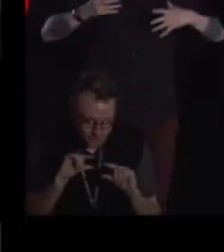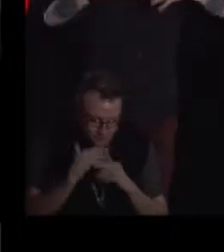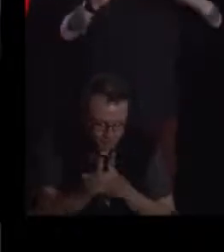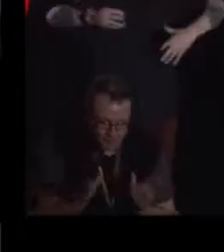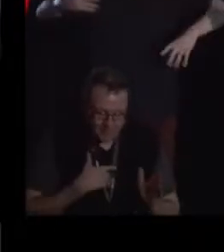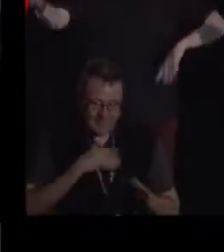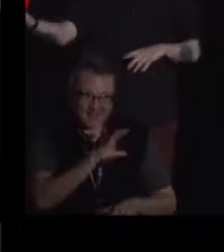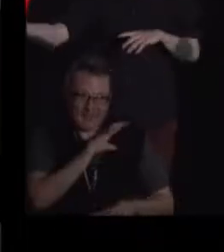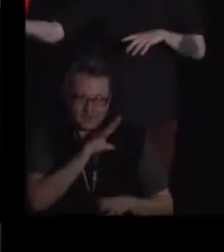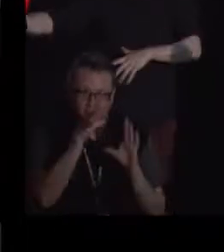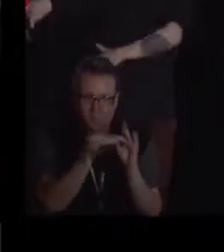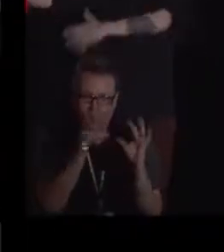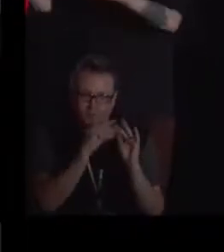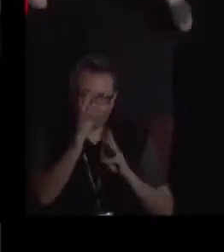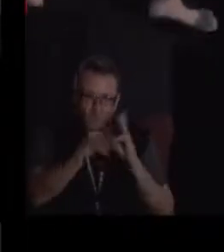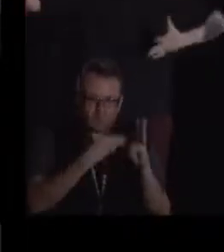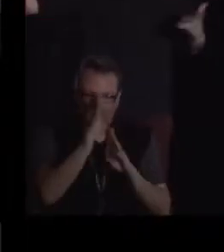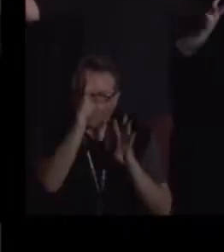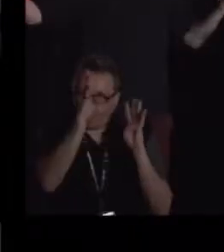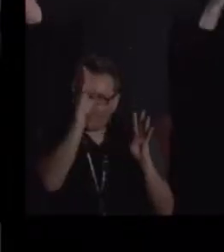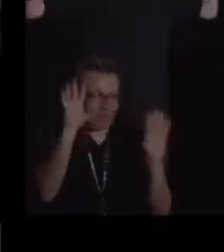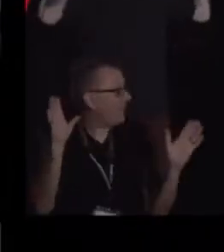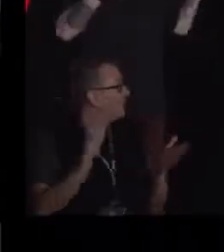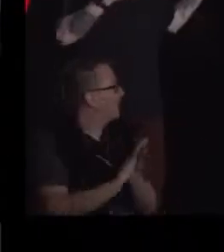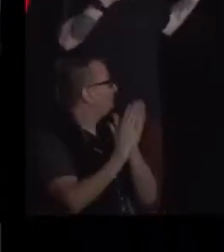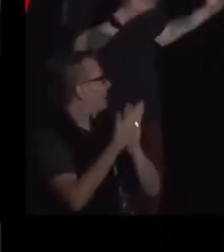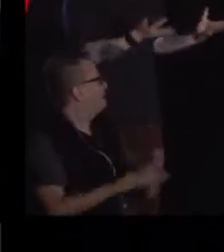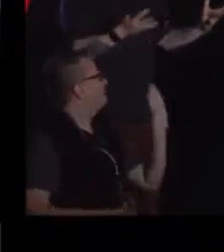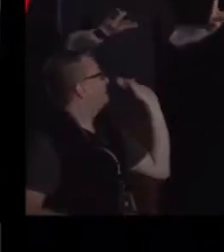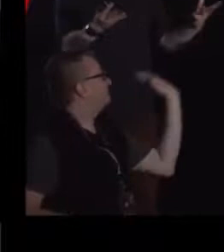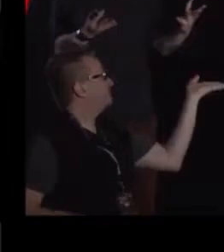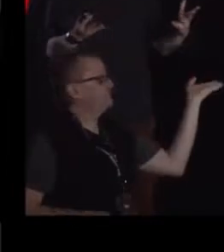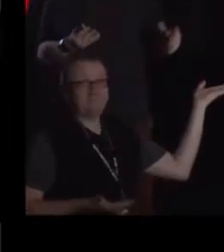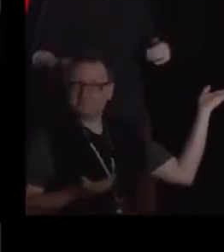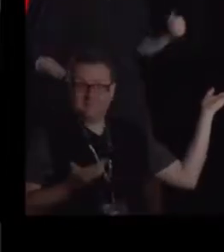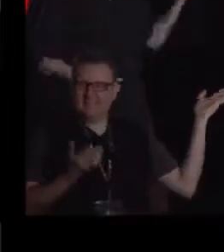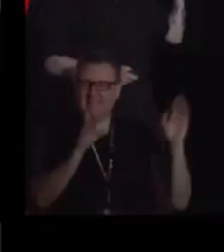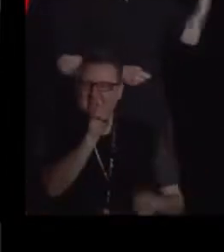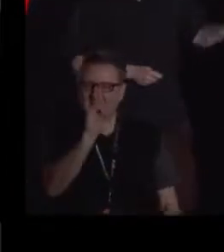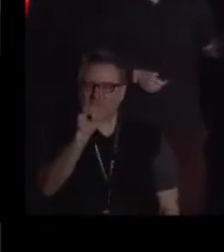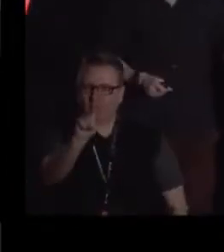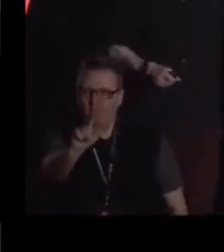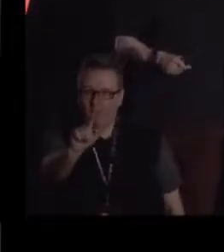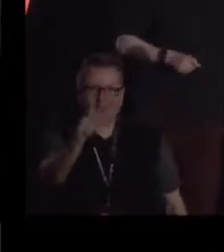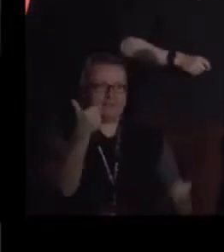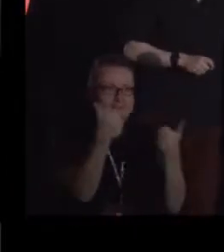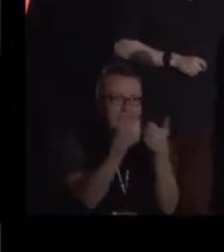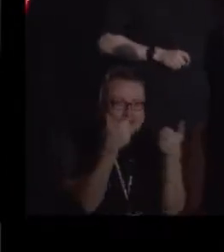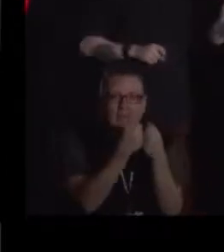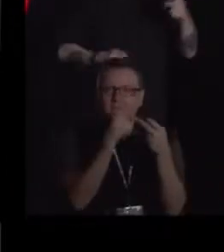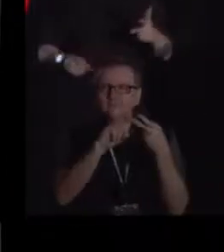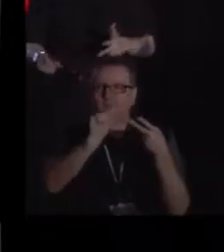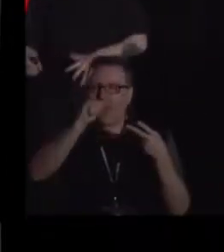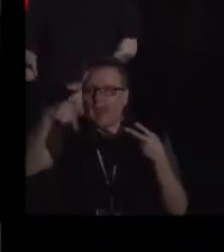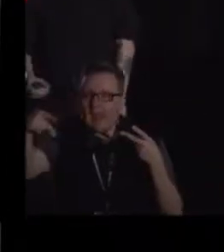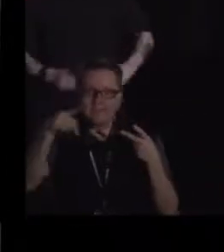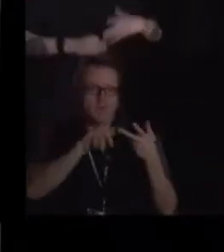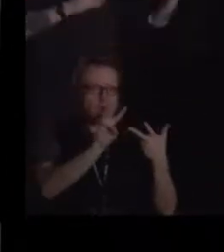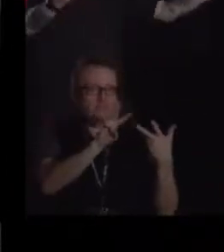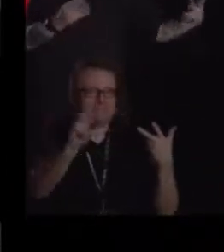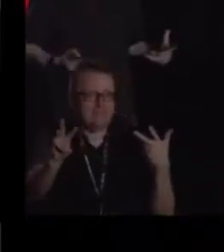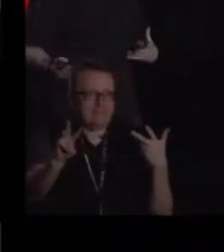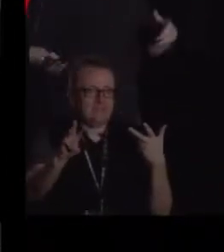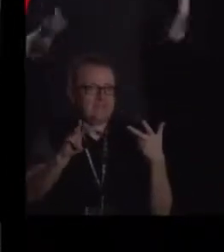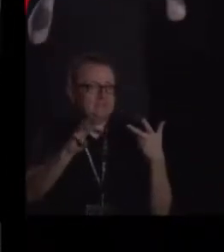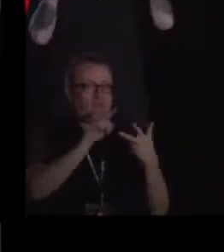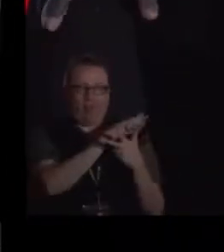that Aardman makes, all the characters and the stories in the world, and turn them into things, turn them into digital things, that's games or apps or